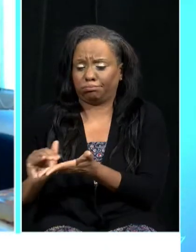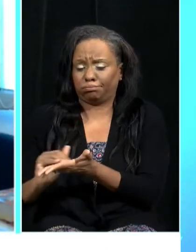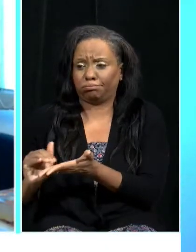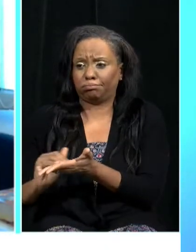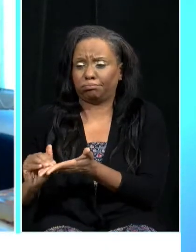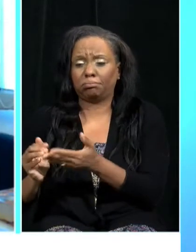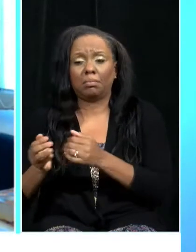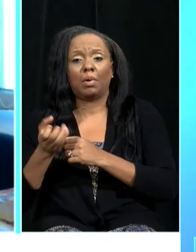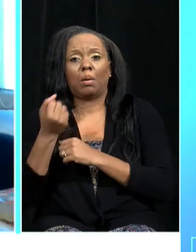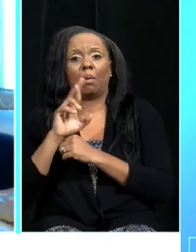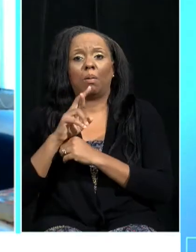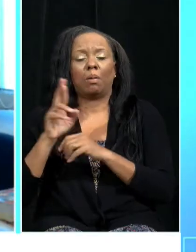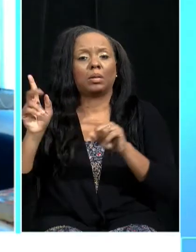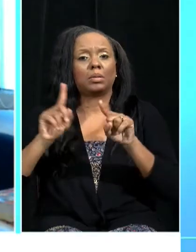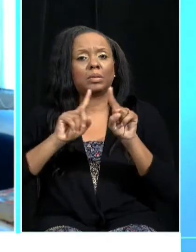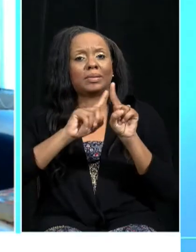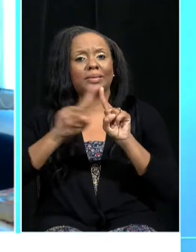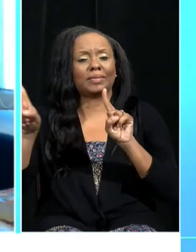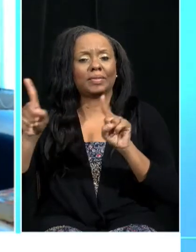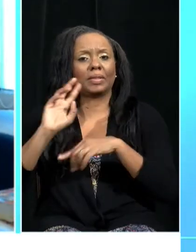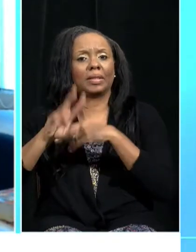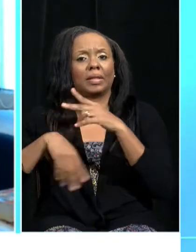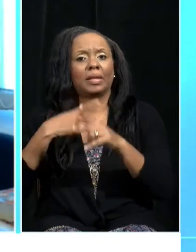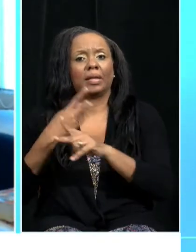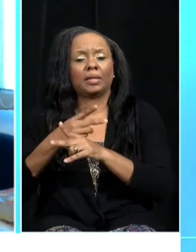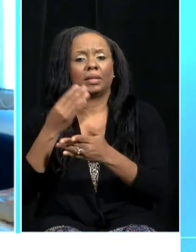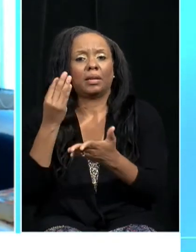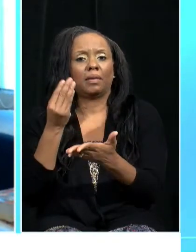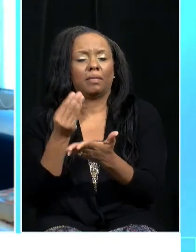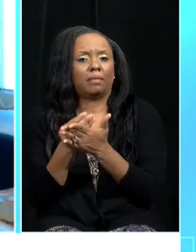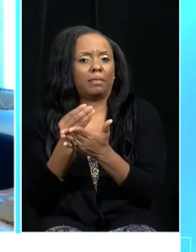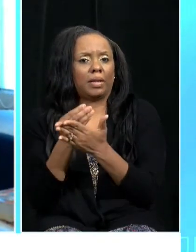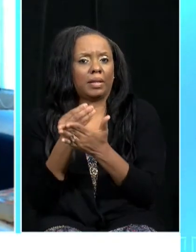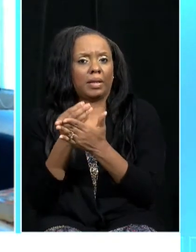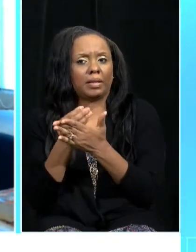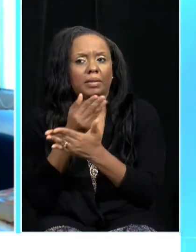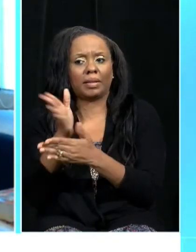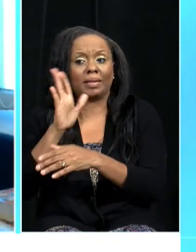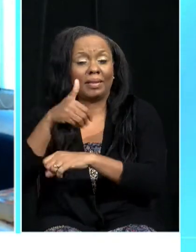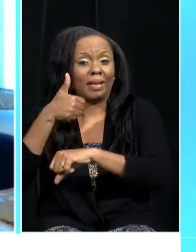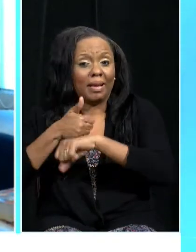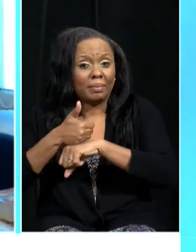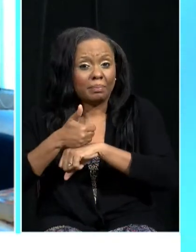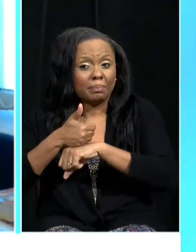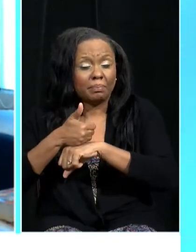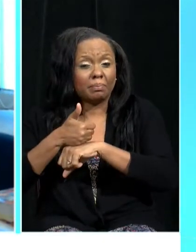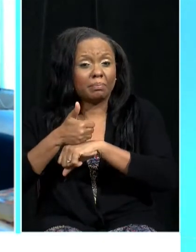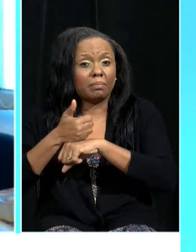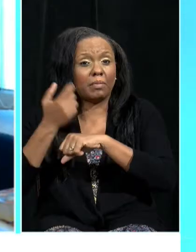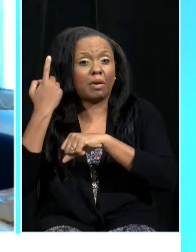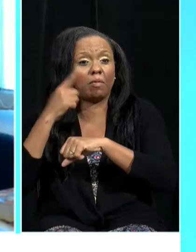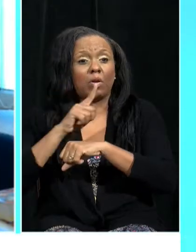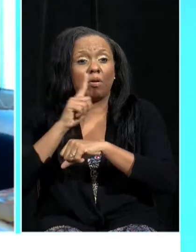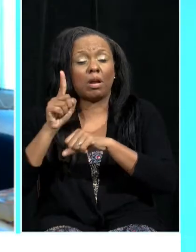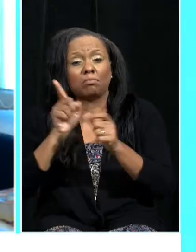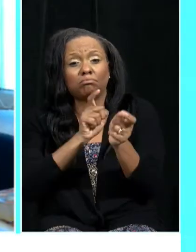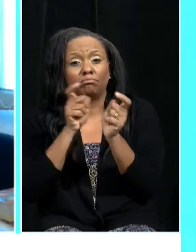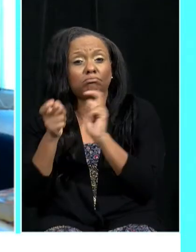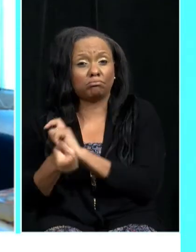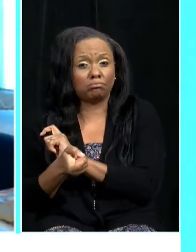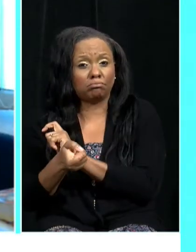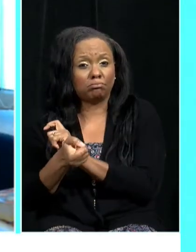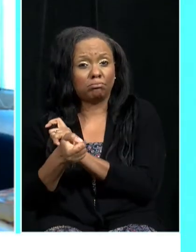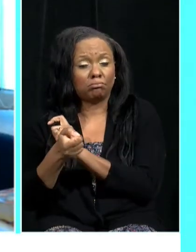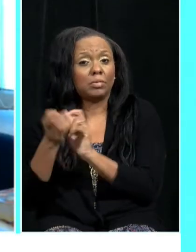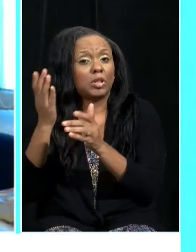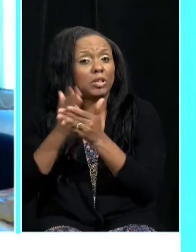different types of financial instruments put in place in order to be able to reform these state-owned